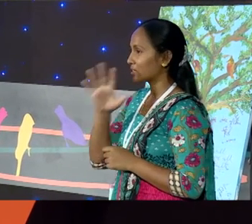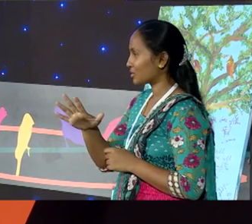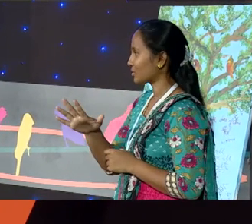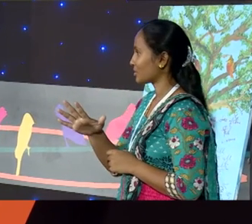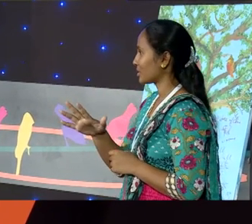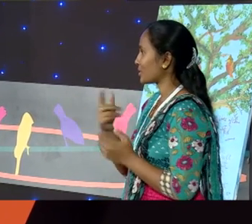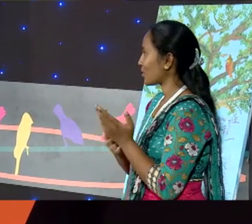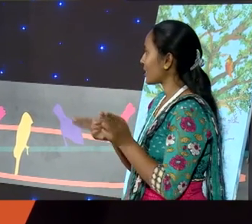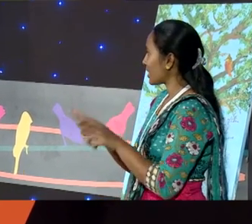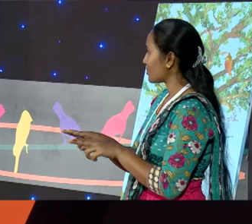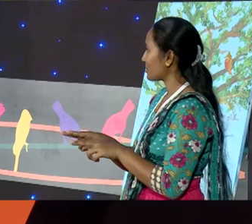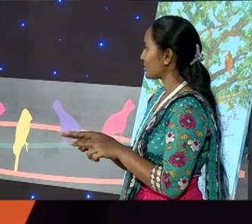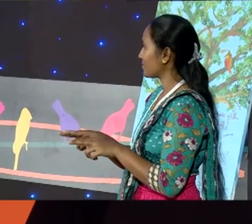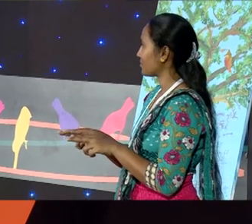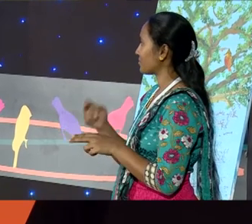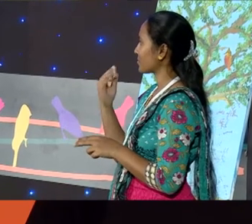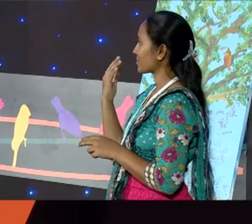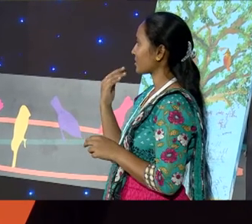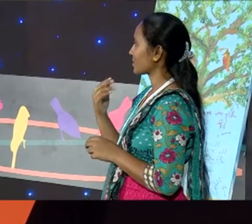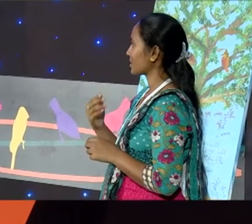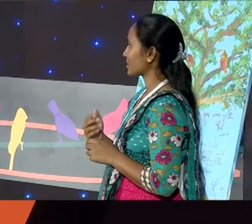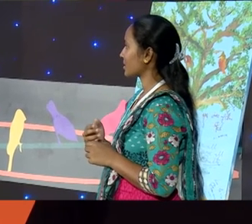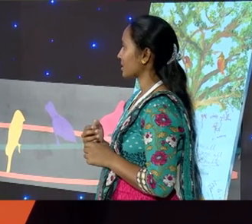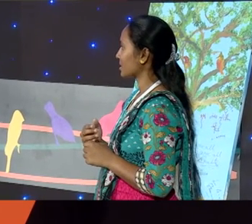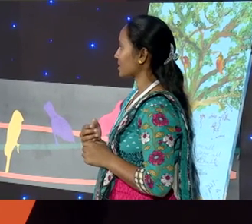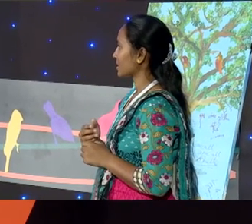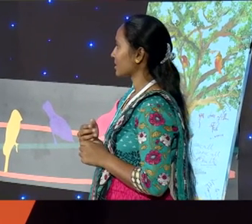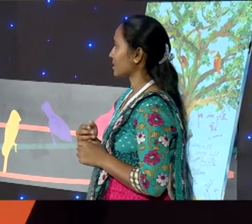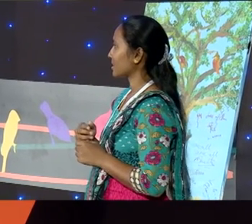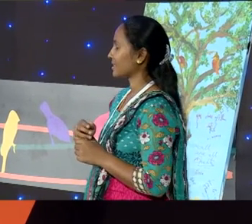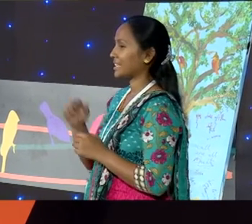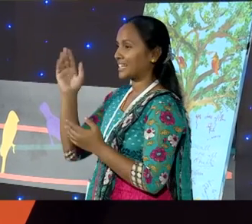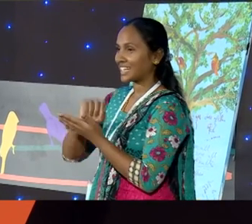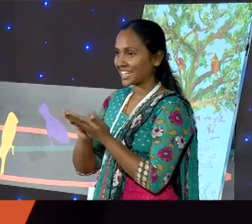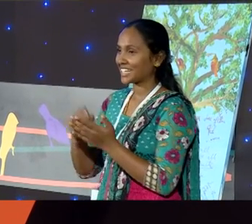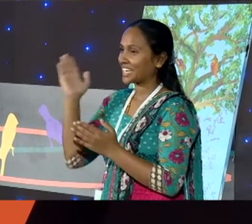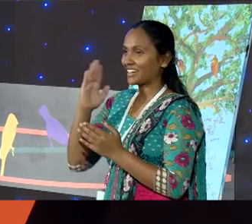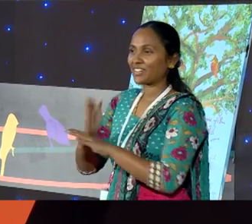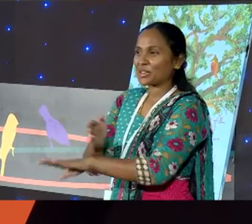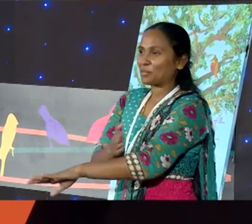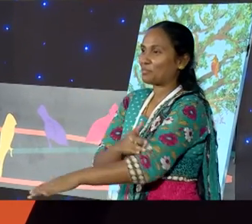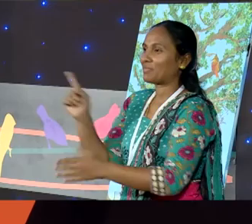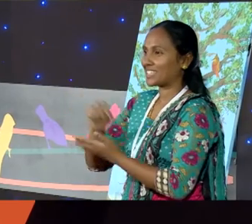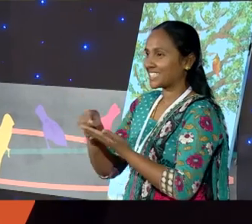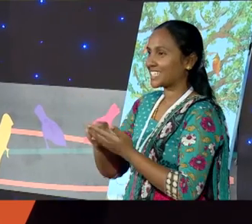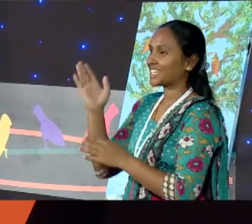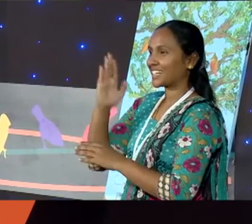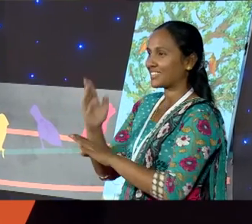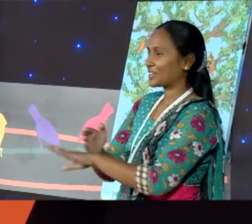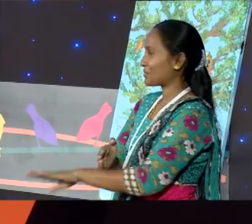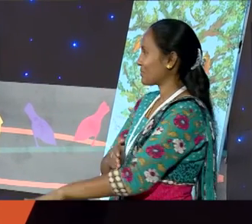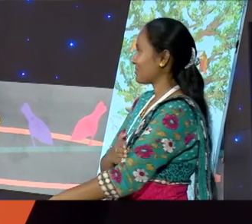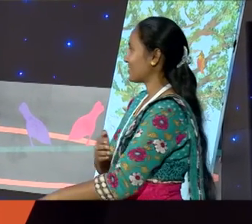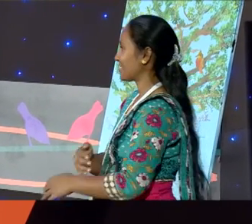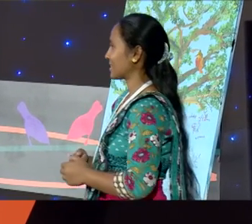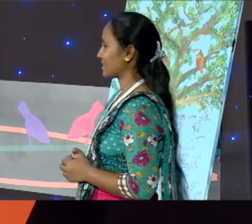him based on his handwriting, he'll be in class one throughout his life because his handwriting can never improve. I mean, I've carried notes on what I'm going to speak here today and I